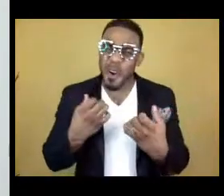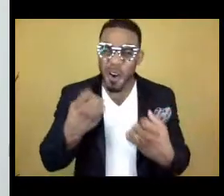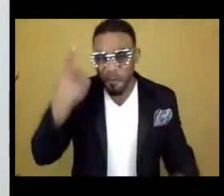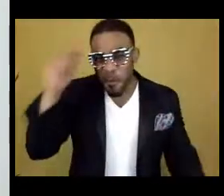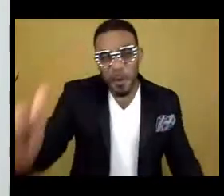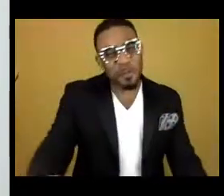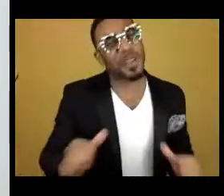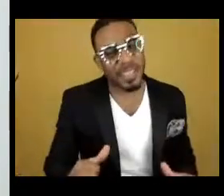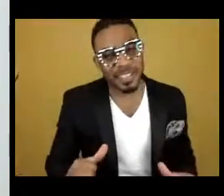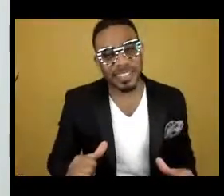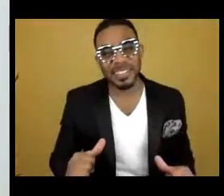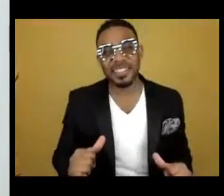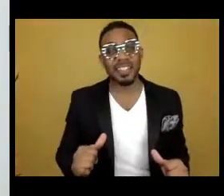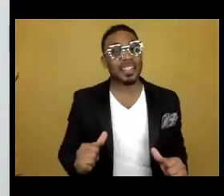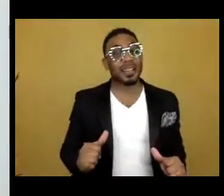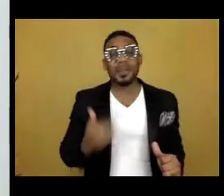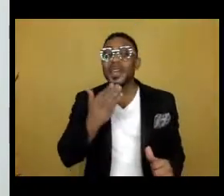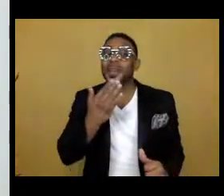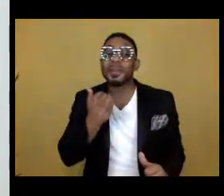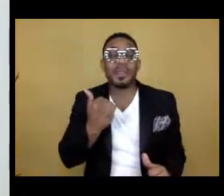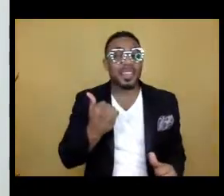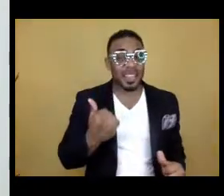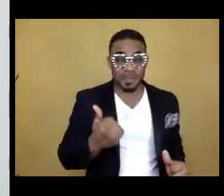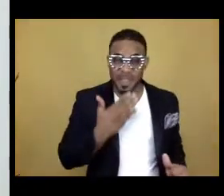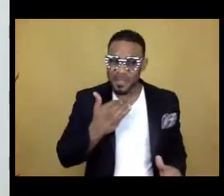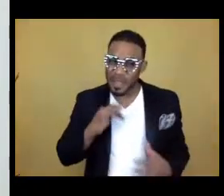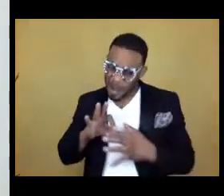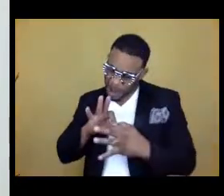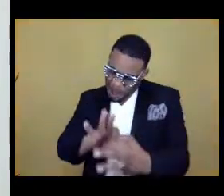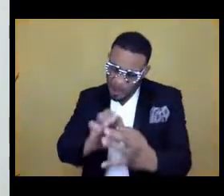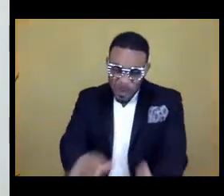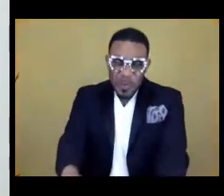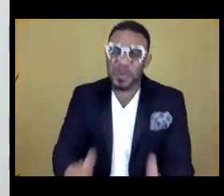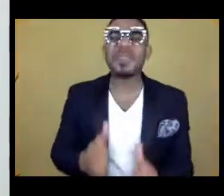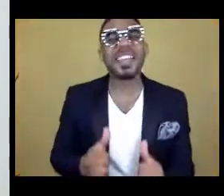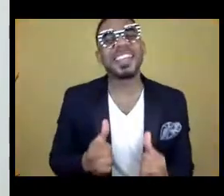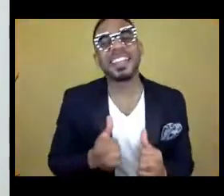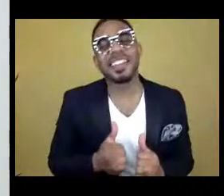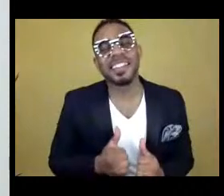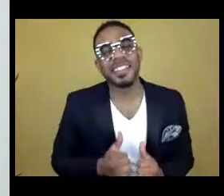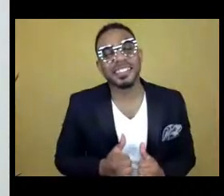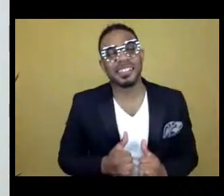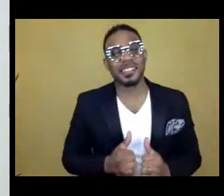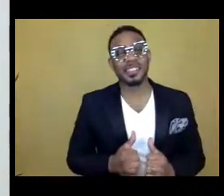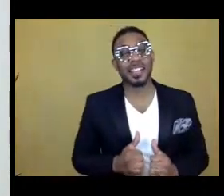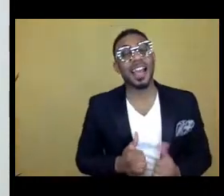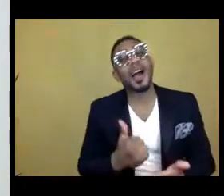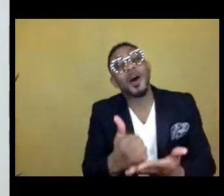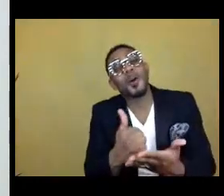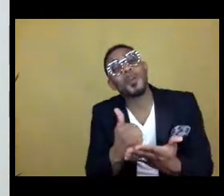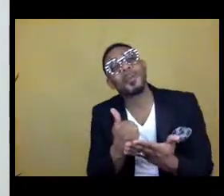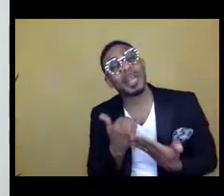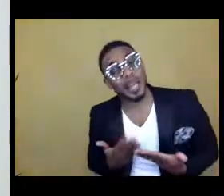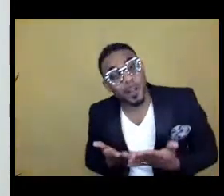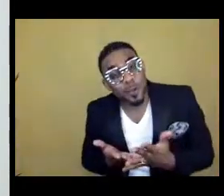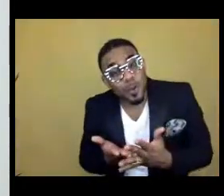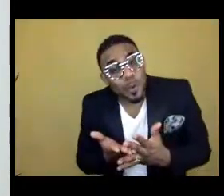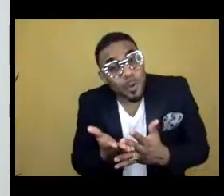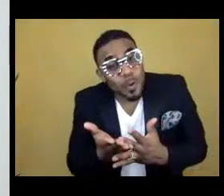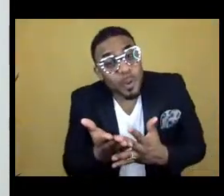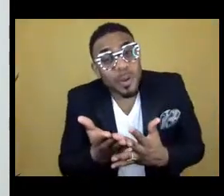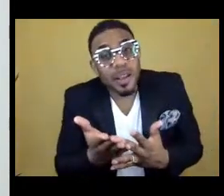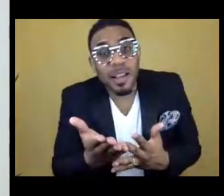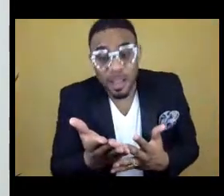strong for me. Baby, belong to me. Help me